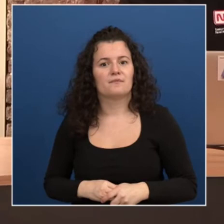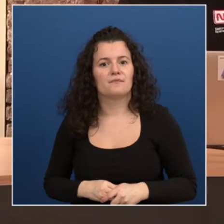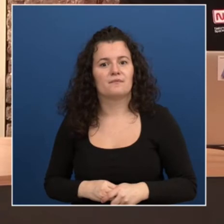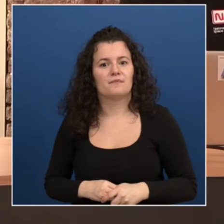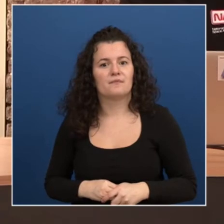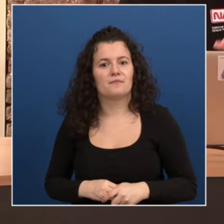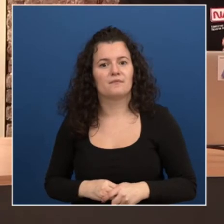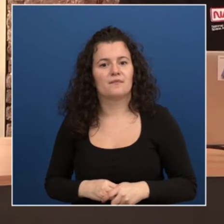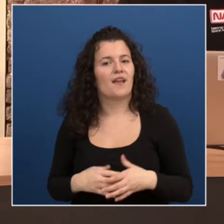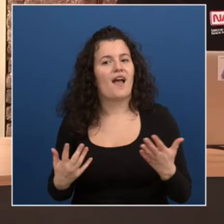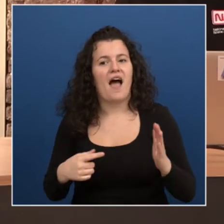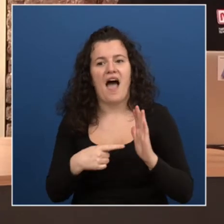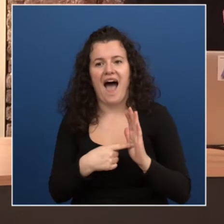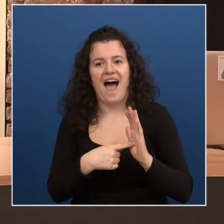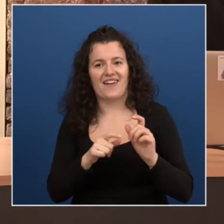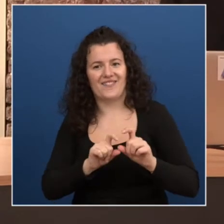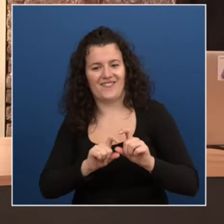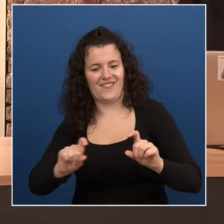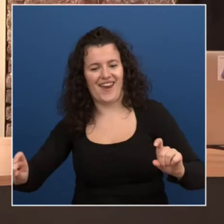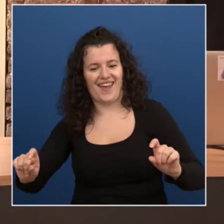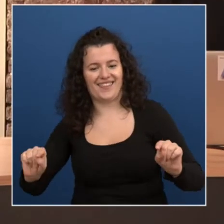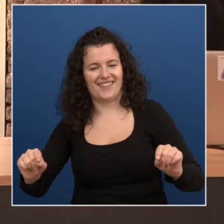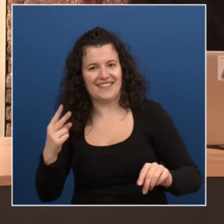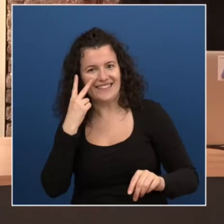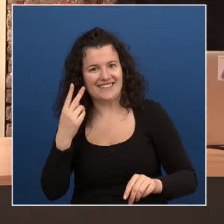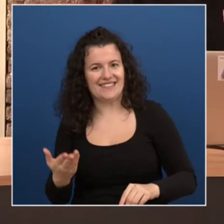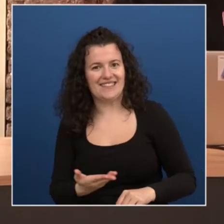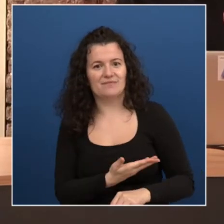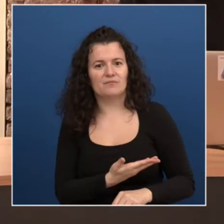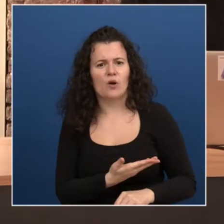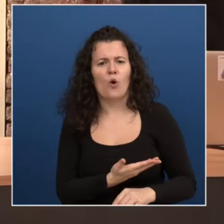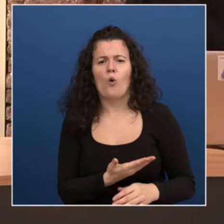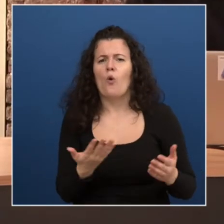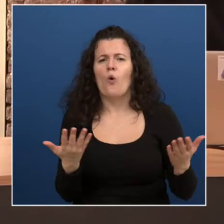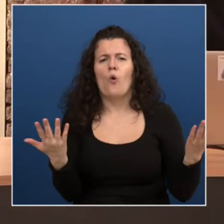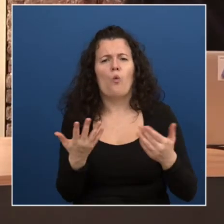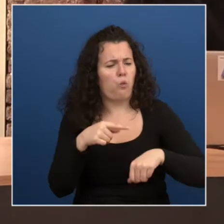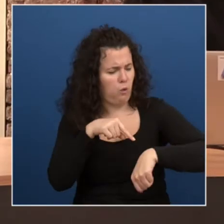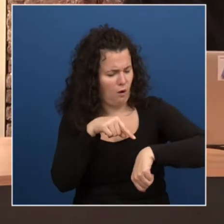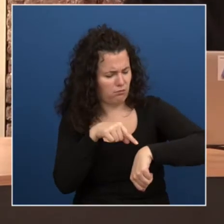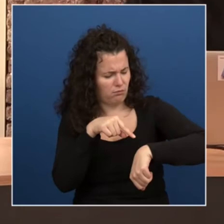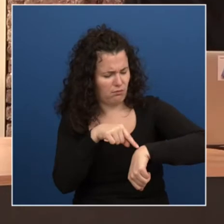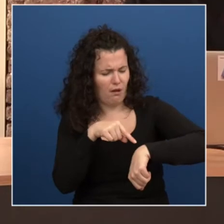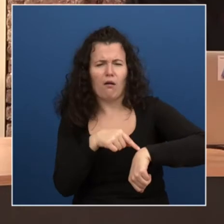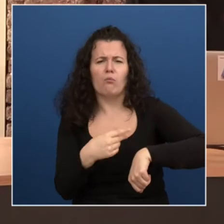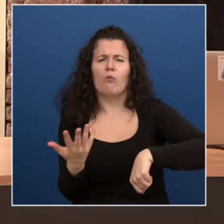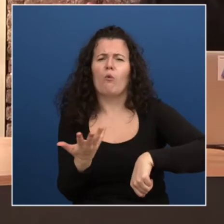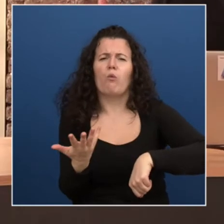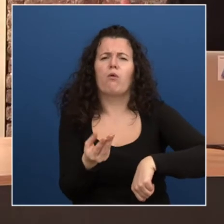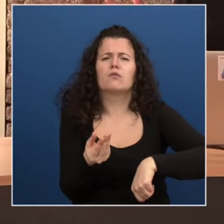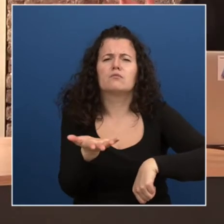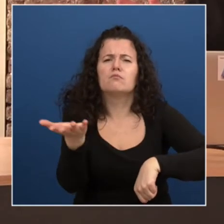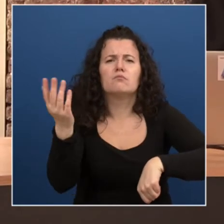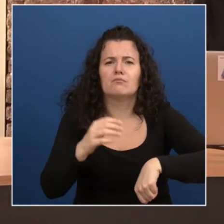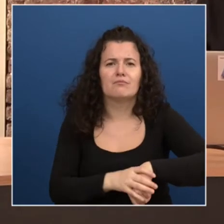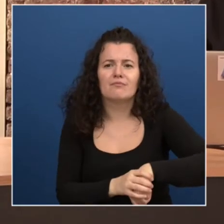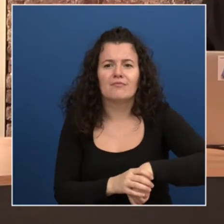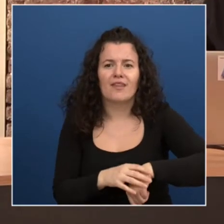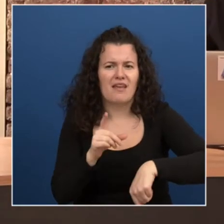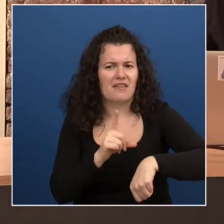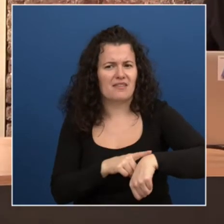time anyway? Yeah, it's a very inside joke of me, not for today, of course. But time, how do